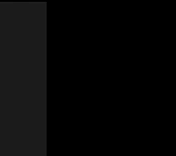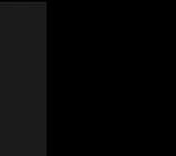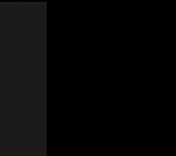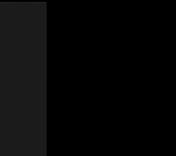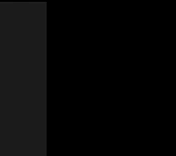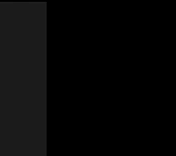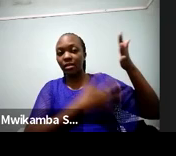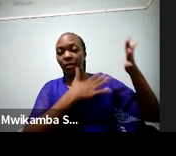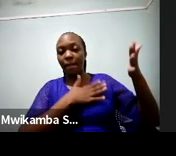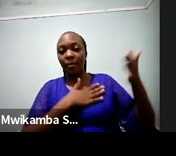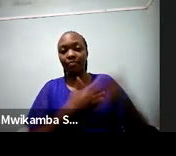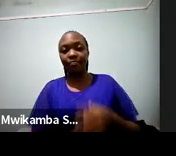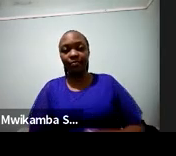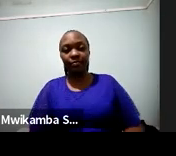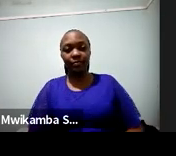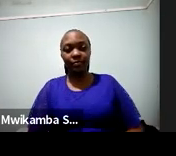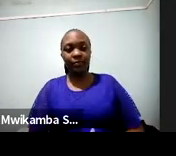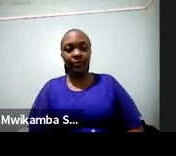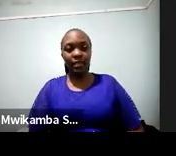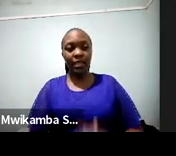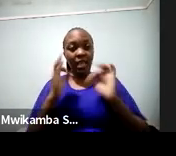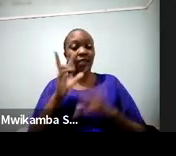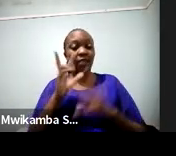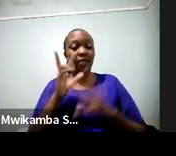You let me know as soon as you see it.